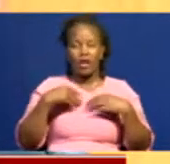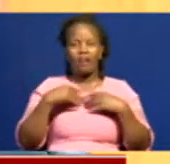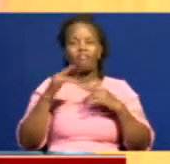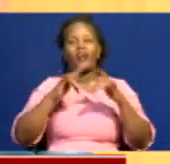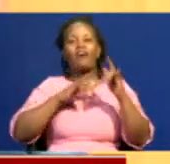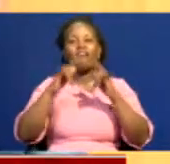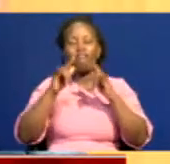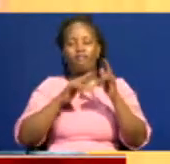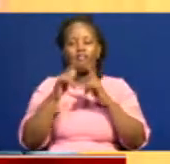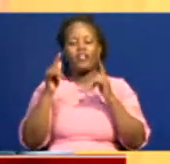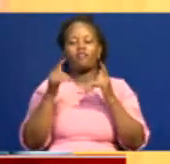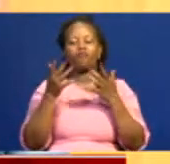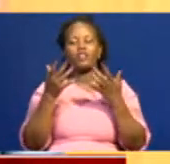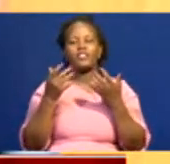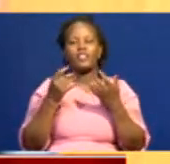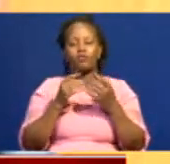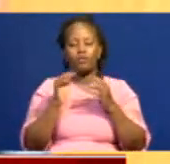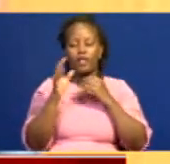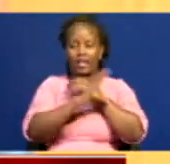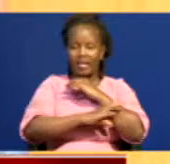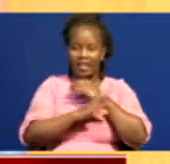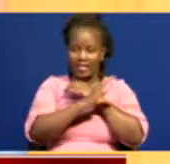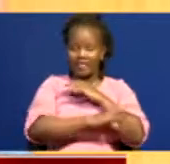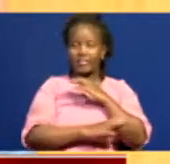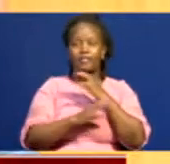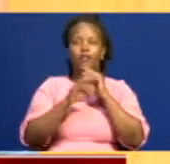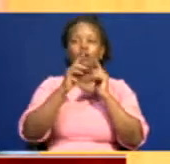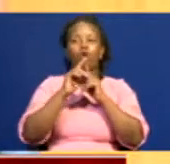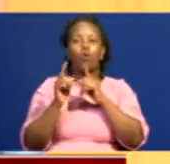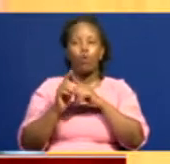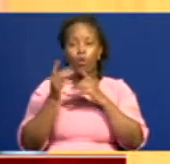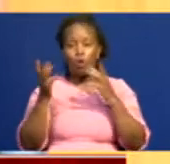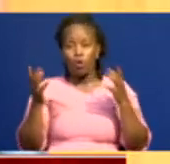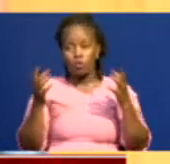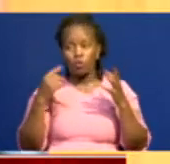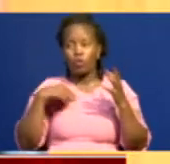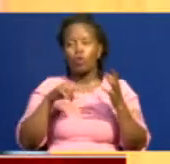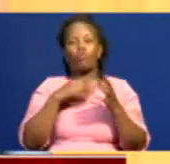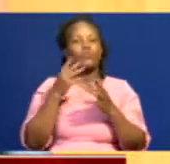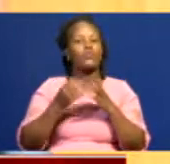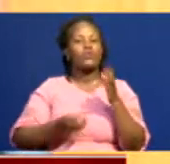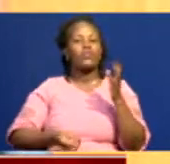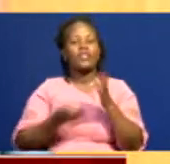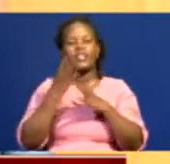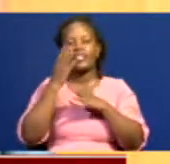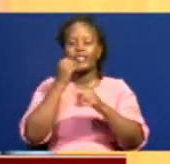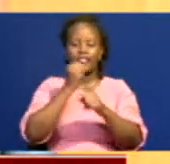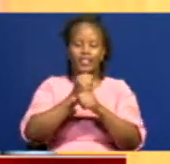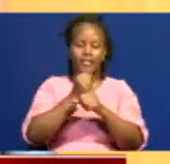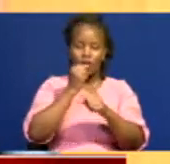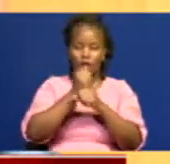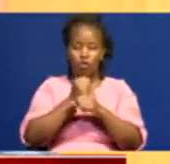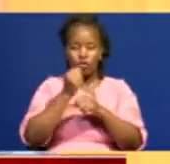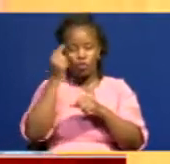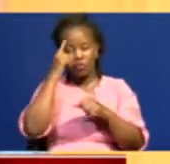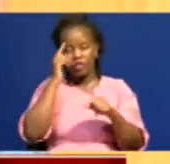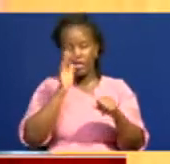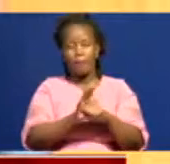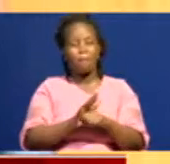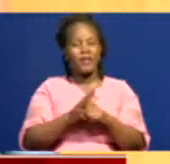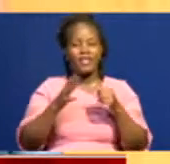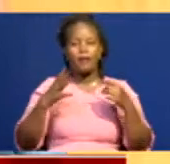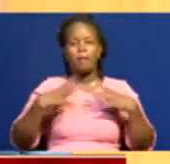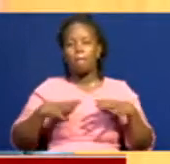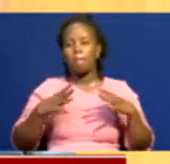this country, and more importantly, creating jobs for the thousands of the